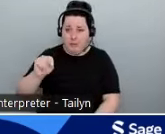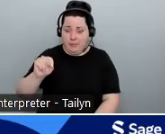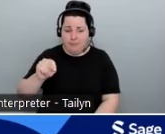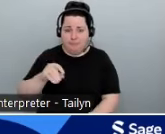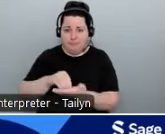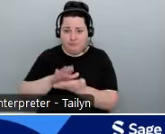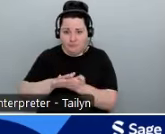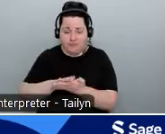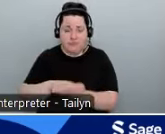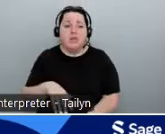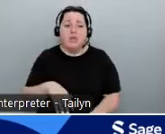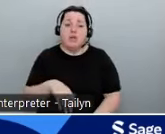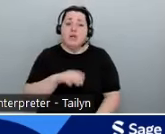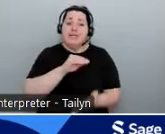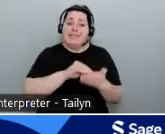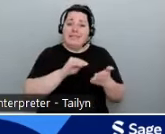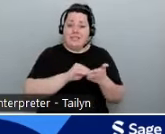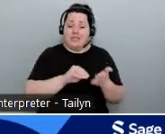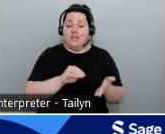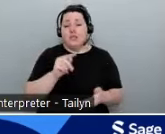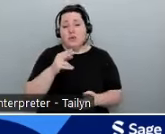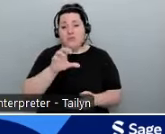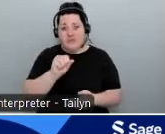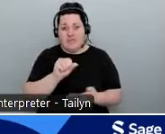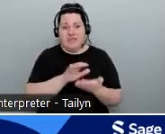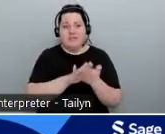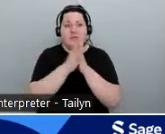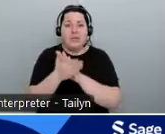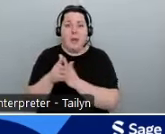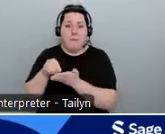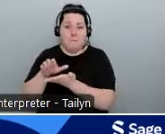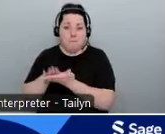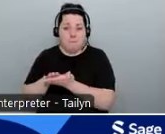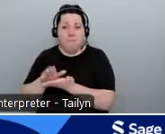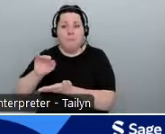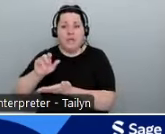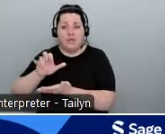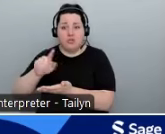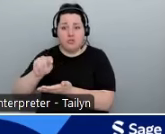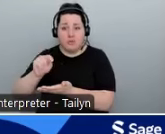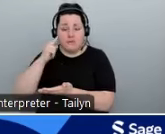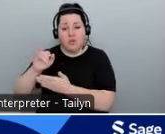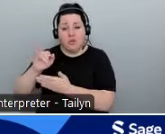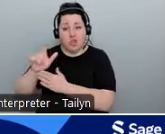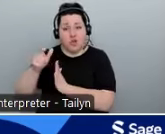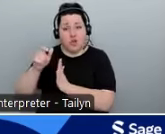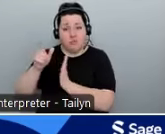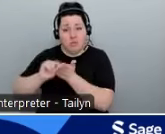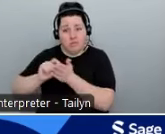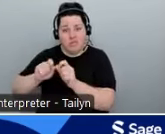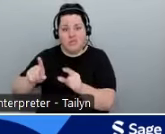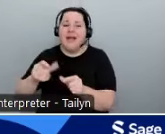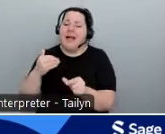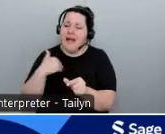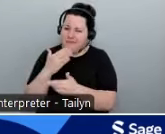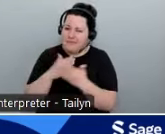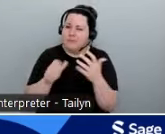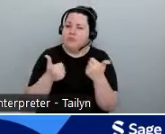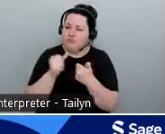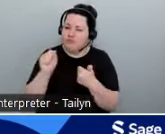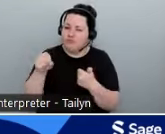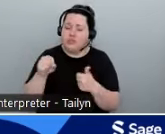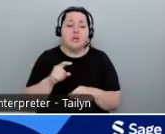Converting a dissertation or thesis into a manuscript for journal publication comes with some common challenges, but these